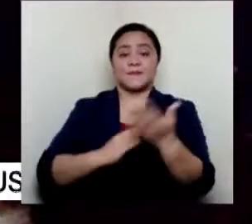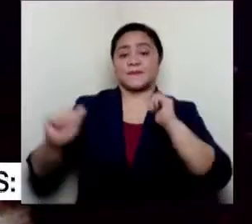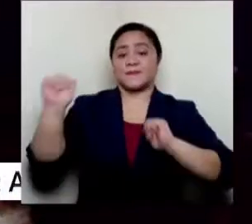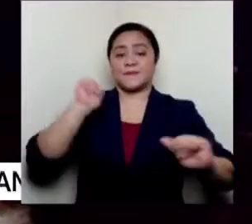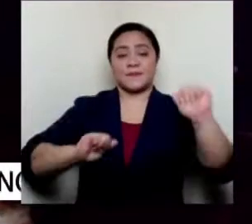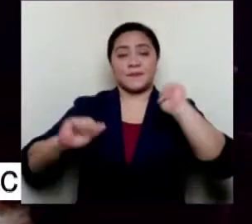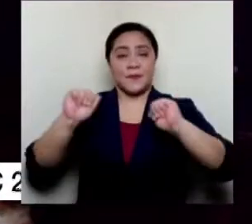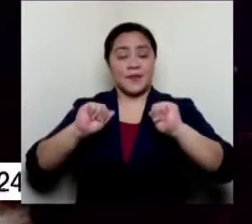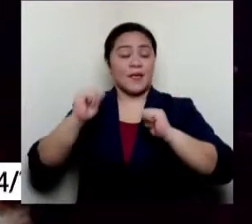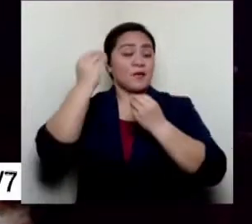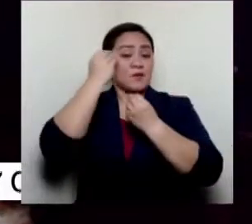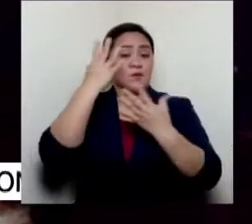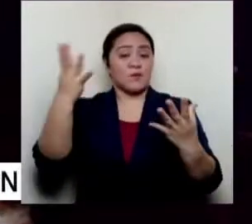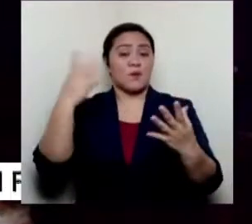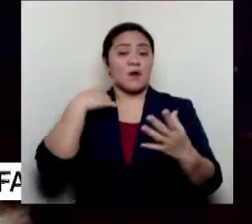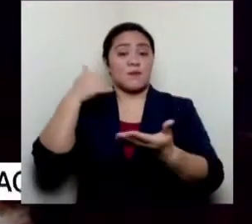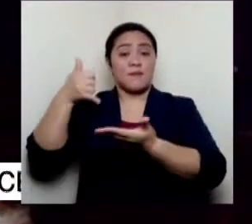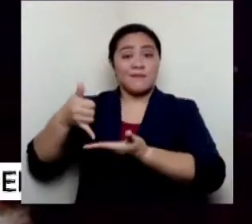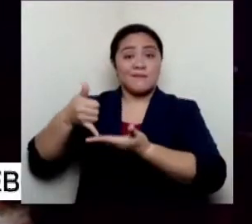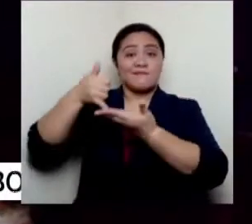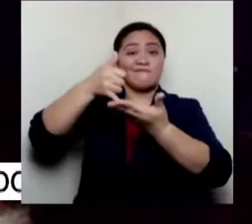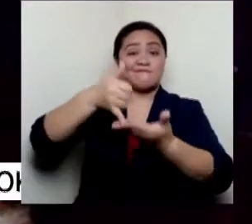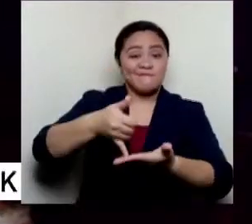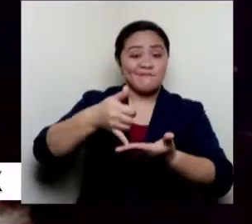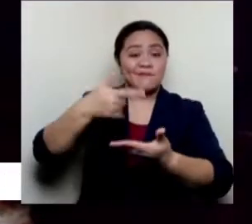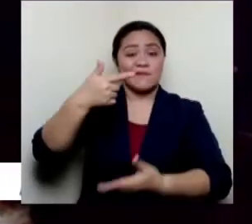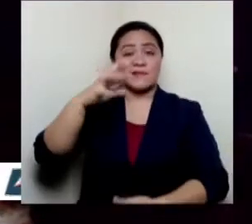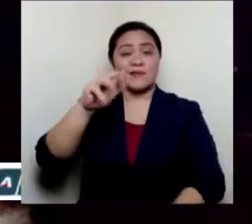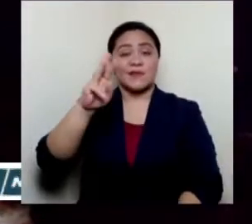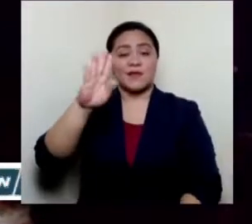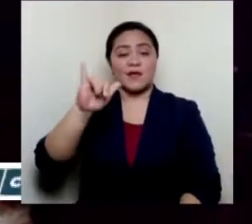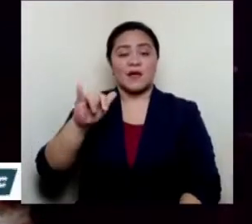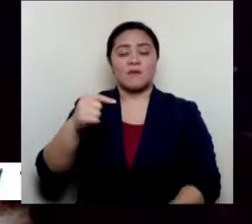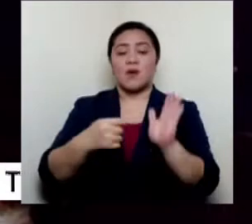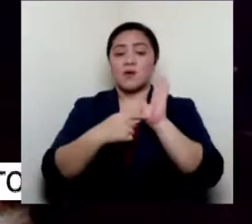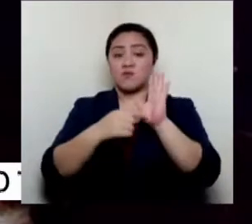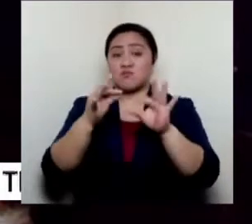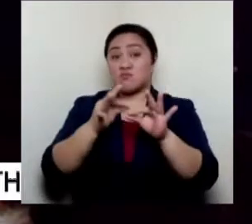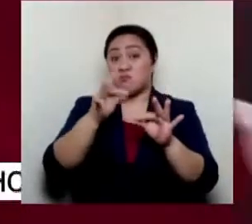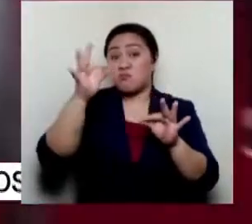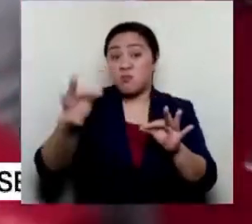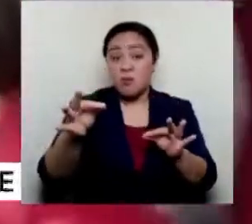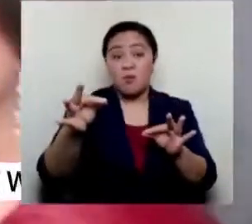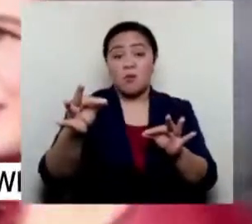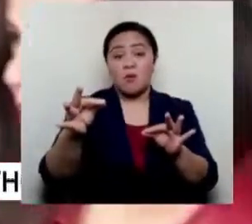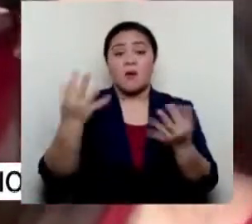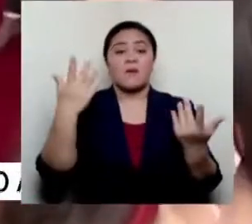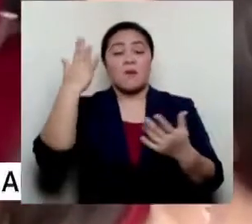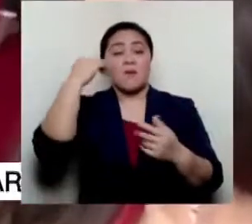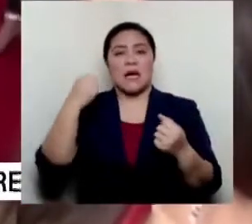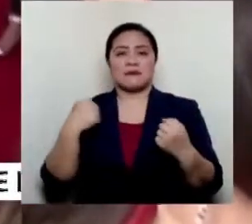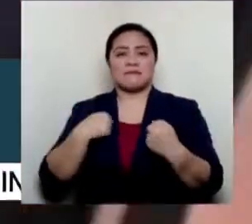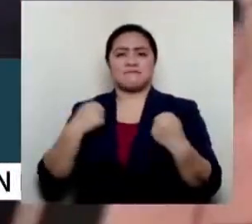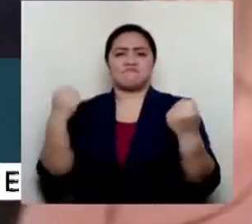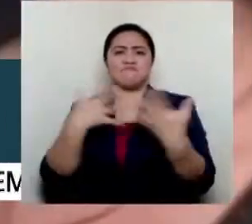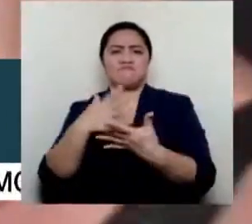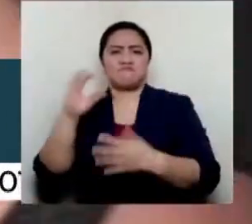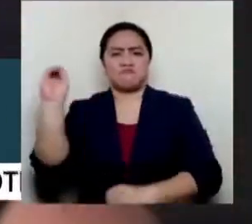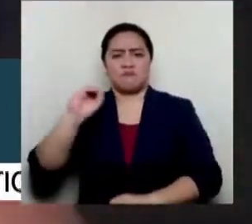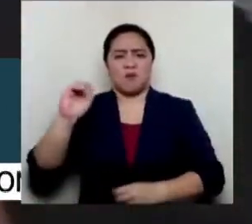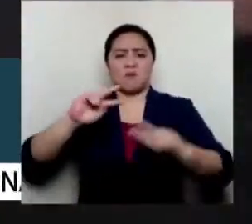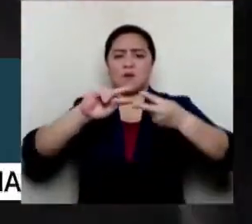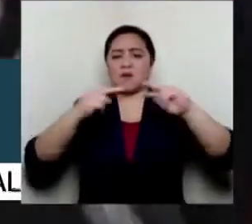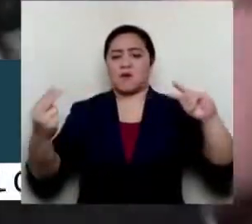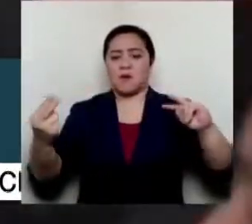Entertainment news now. The annual Grammy Awards show has been postponed indefinitely amid fears over the Omicron variant.